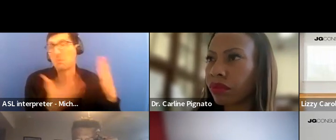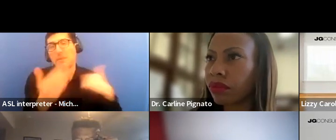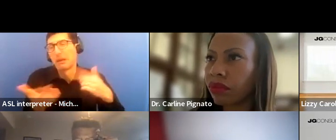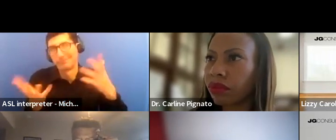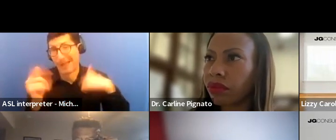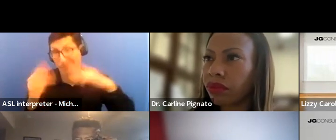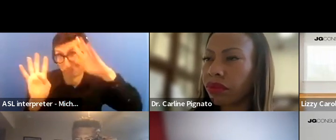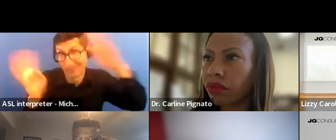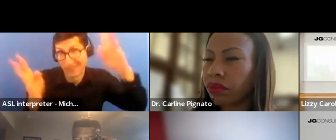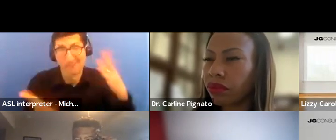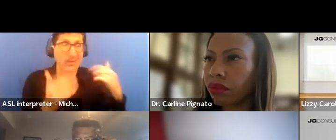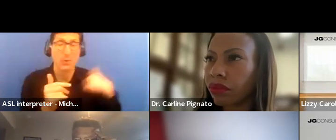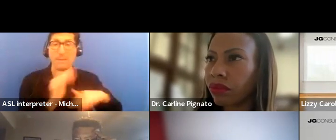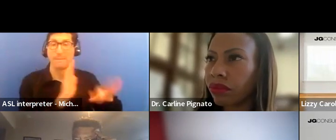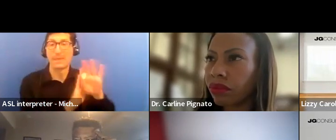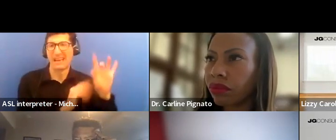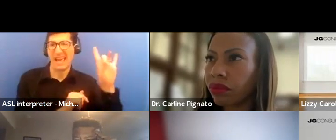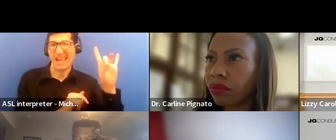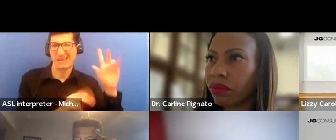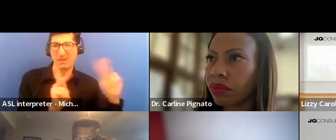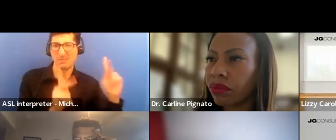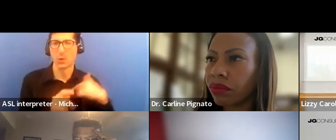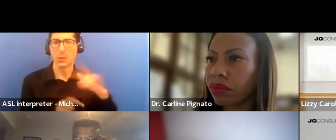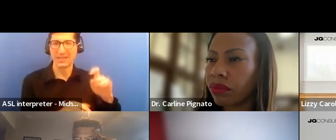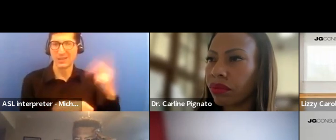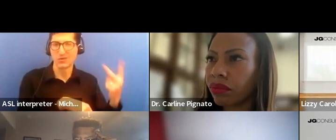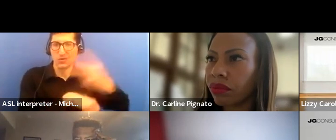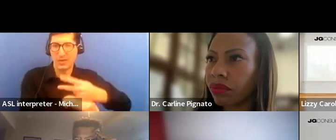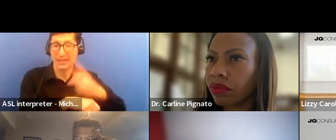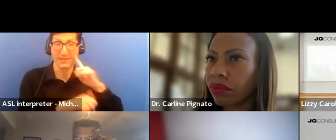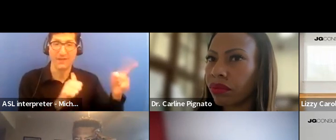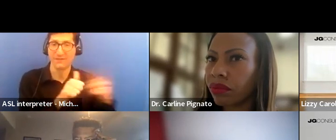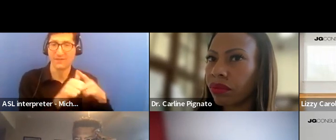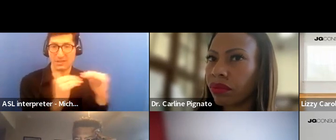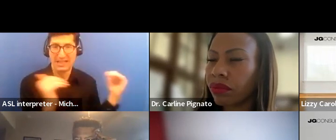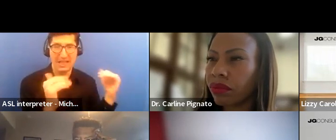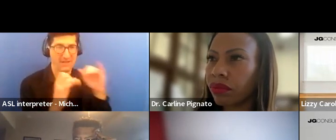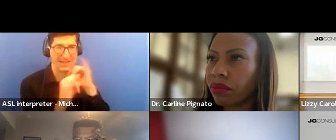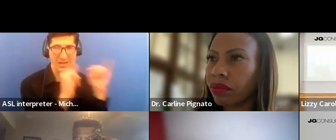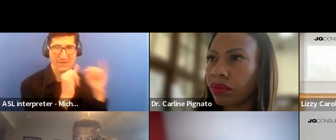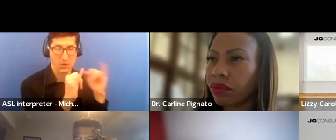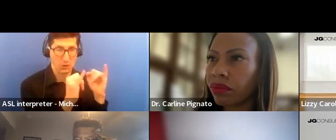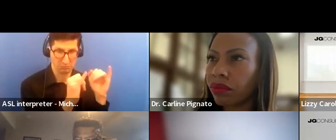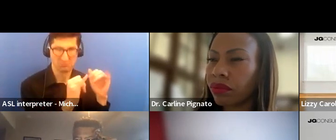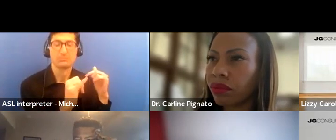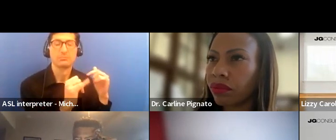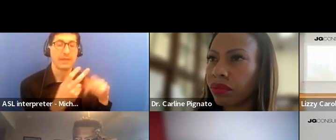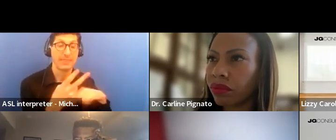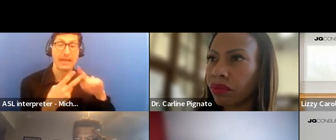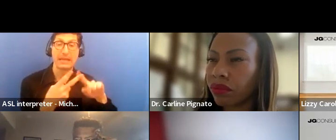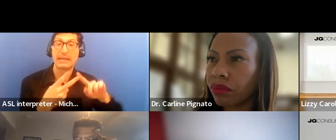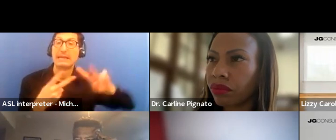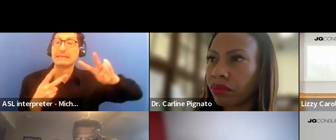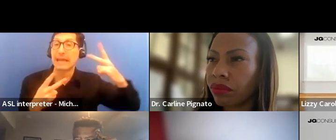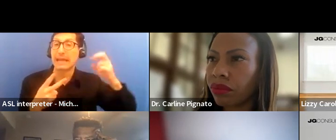choose 8 in the first round. We're going to need 2 days, right, for that first round, the first level interview. We're going to need a set of dates for the second or